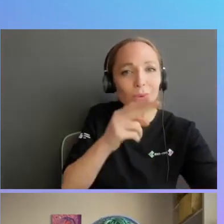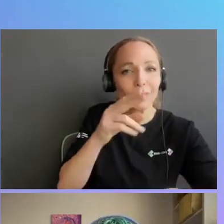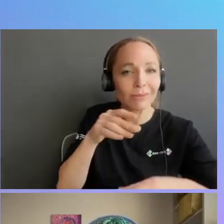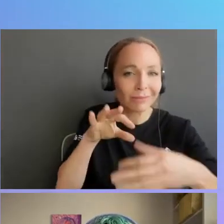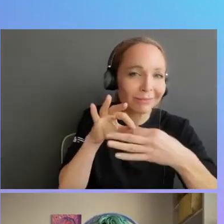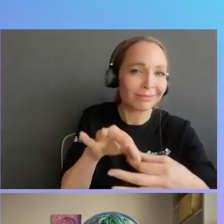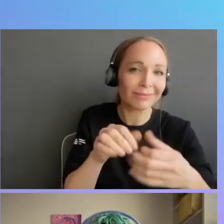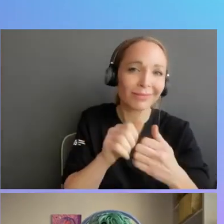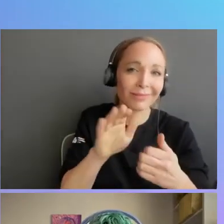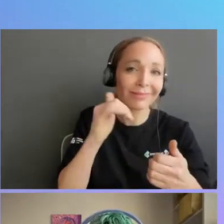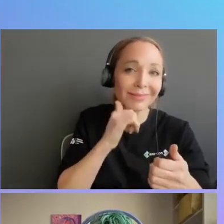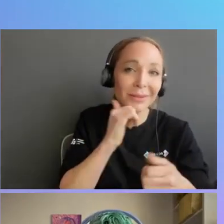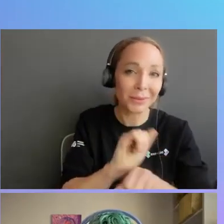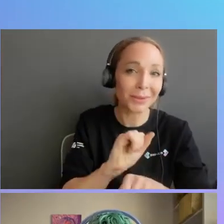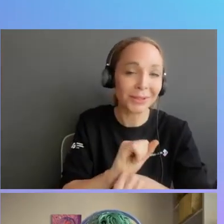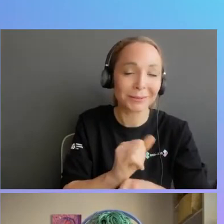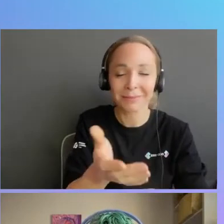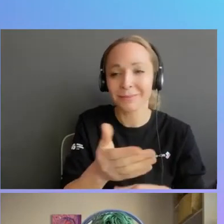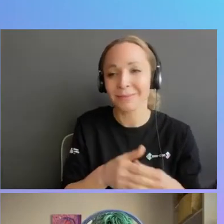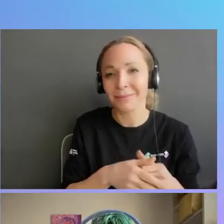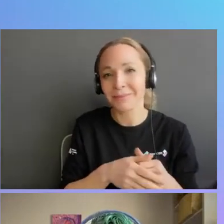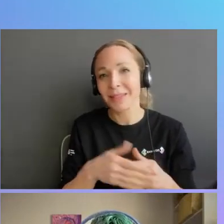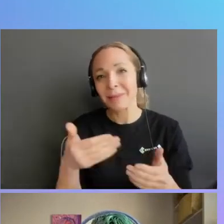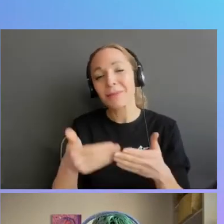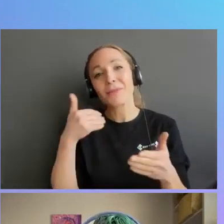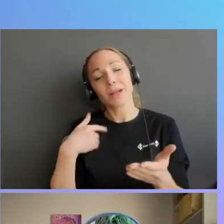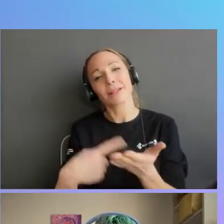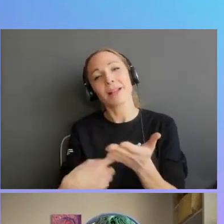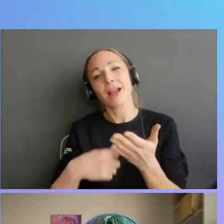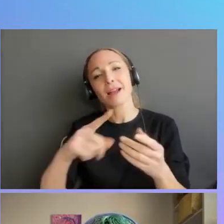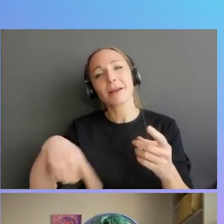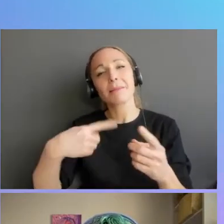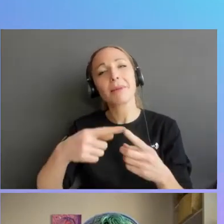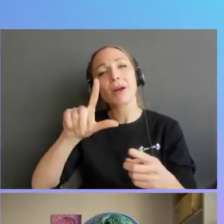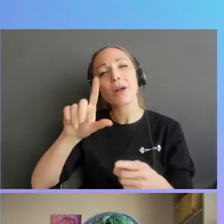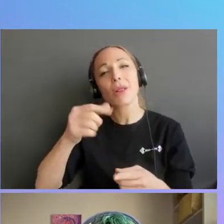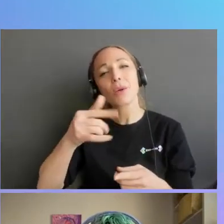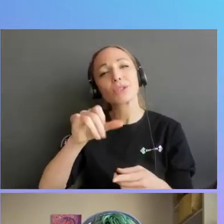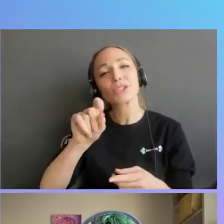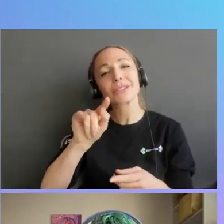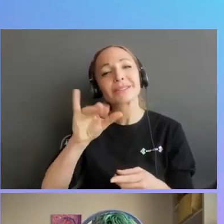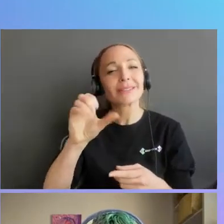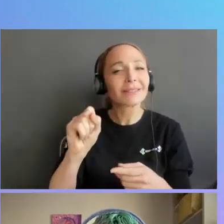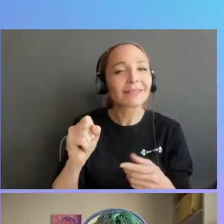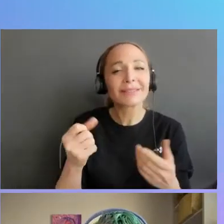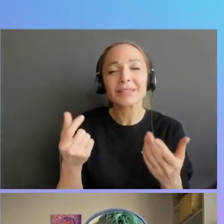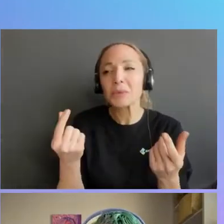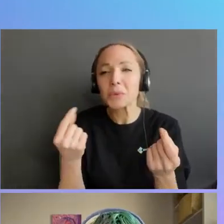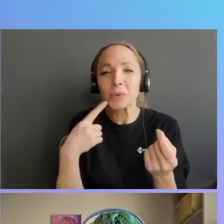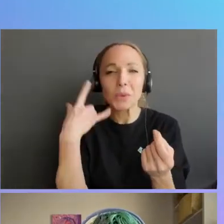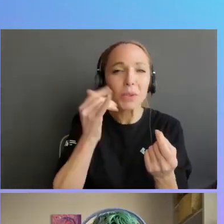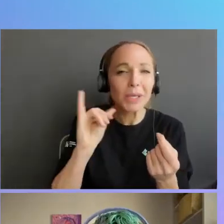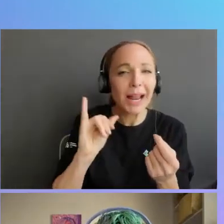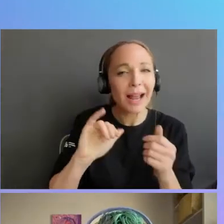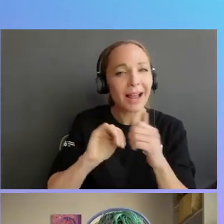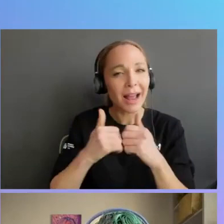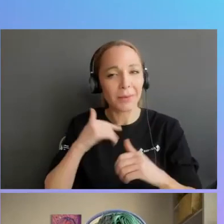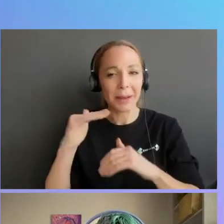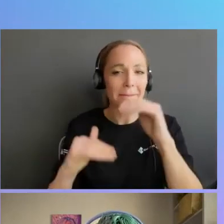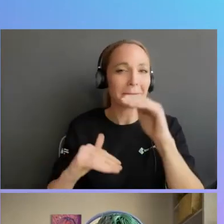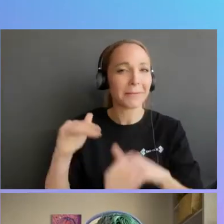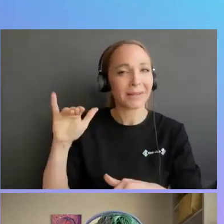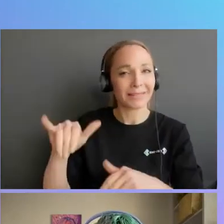Before I talk about the logistics of building an accessible component library, I want to take a quote from a wonderful